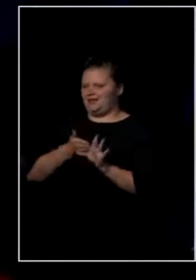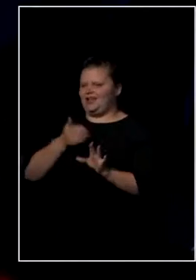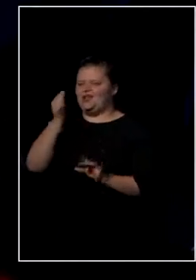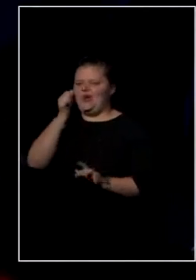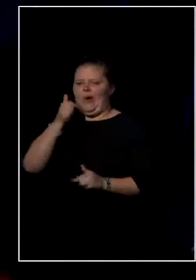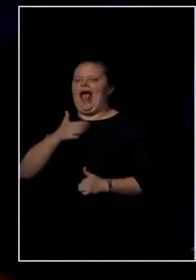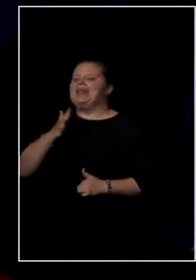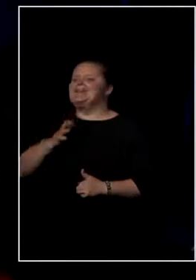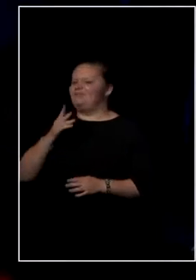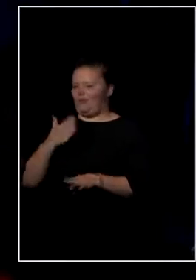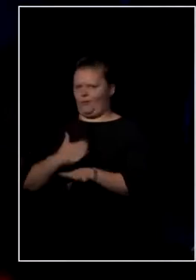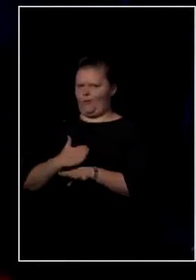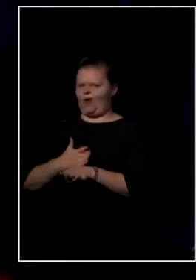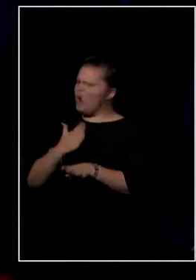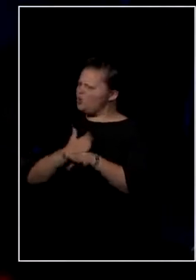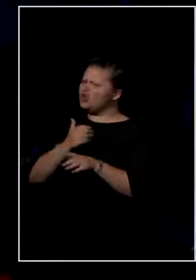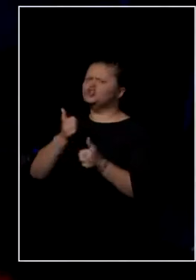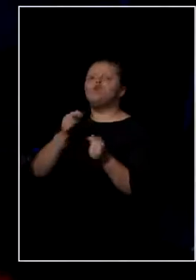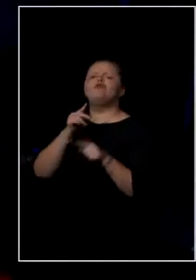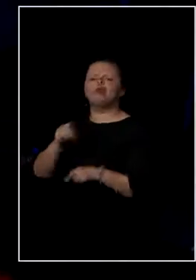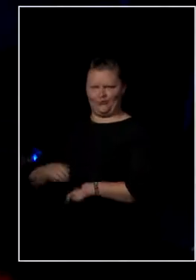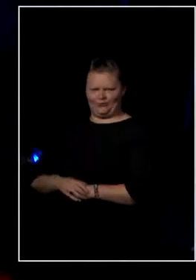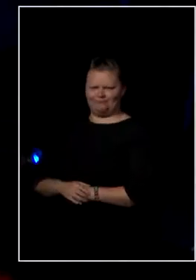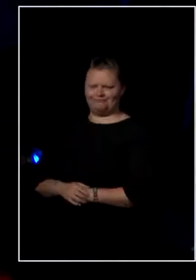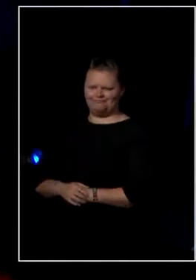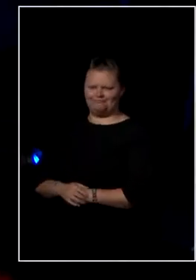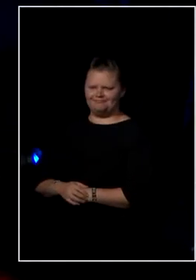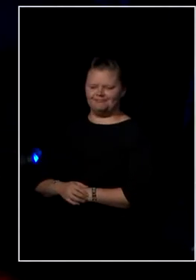for my work. And she's like, it works good for you.